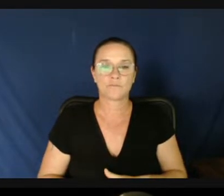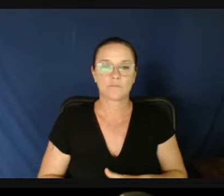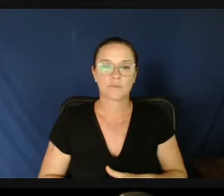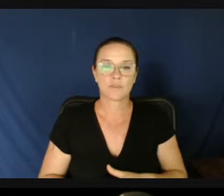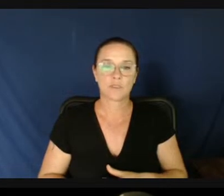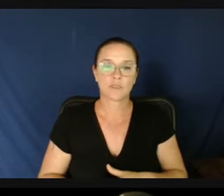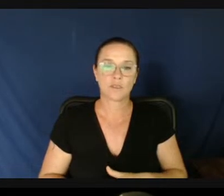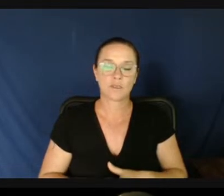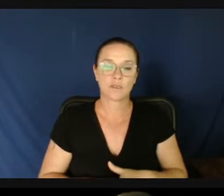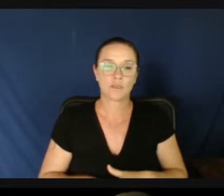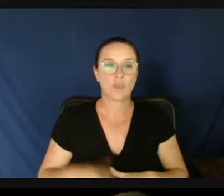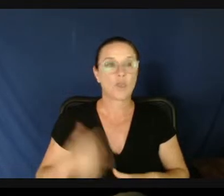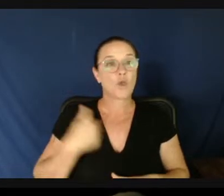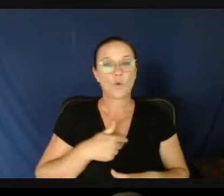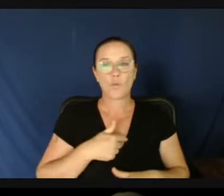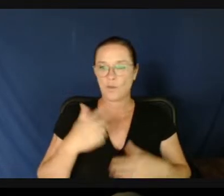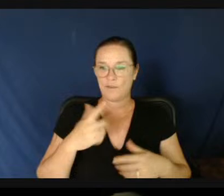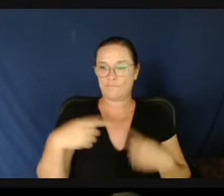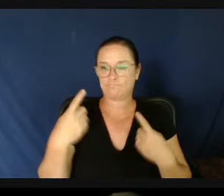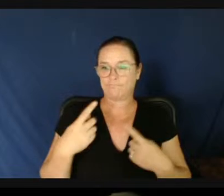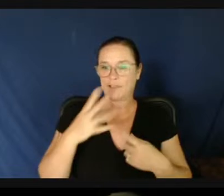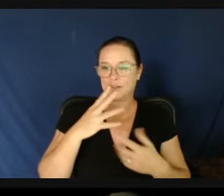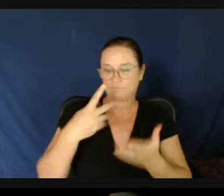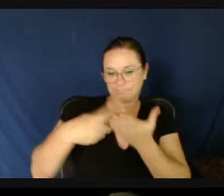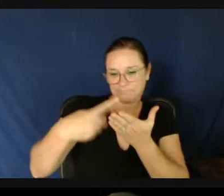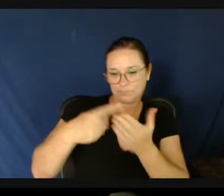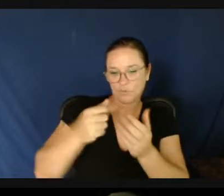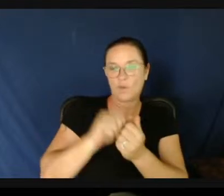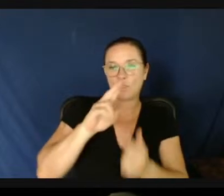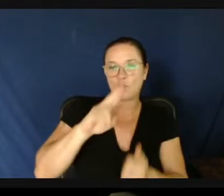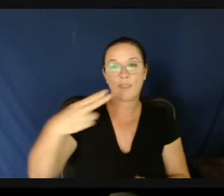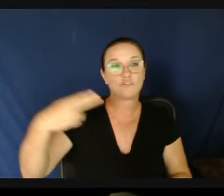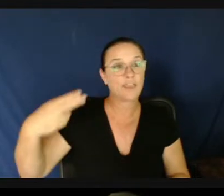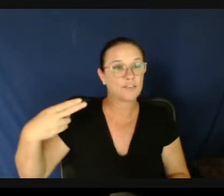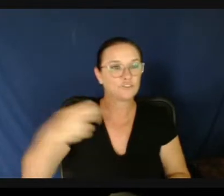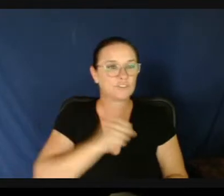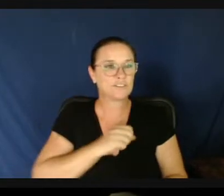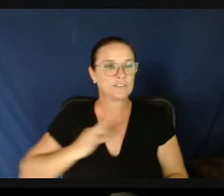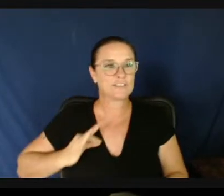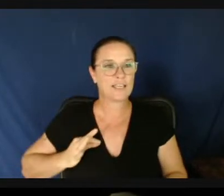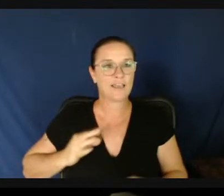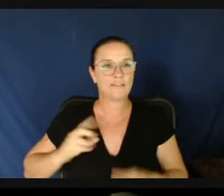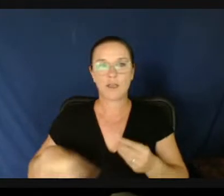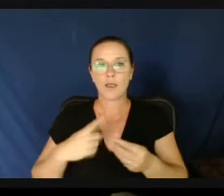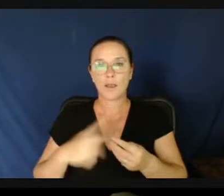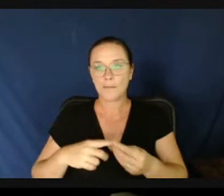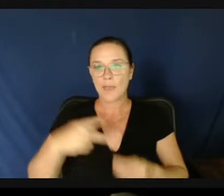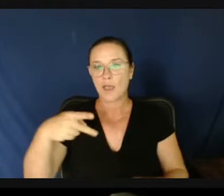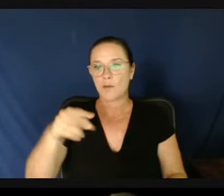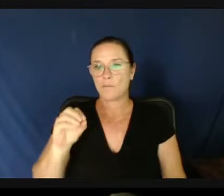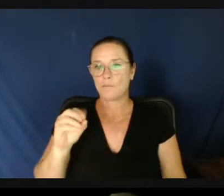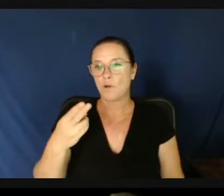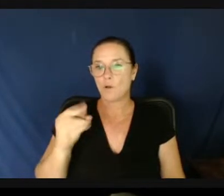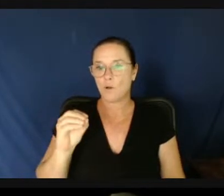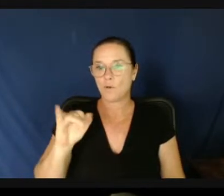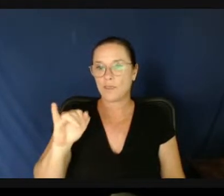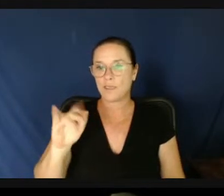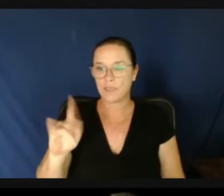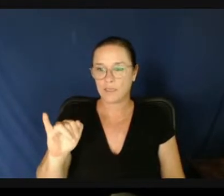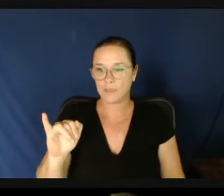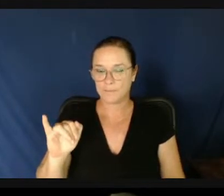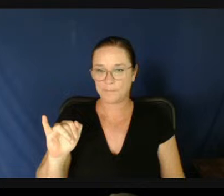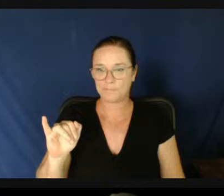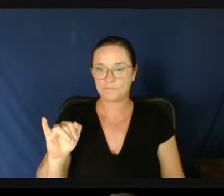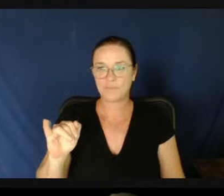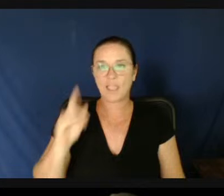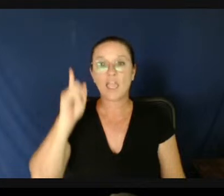talking with the University of Hawaii at Hilo staff about Pohoiki, and looks